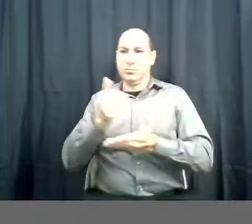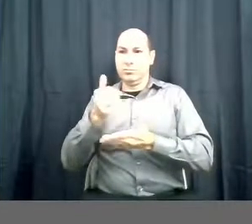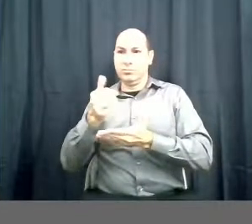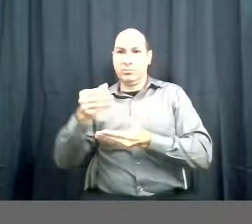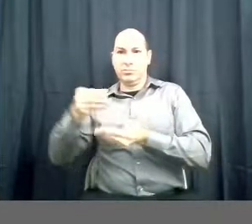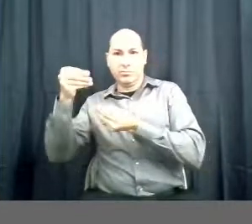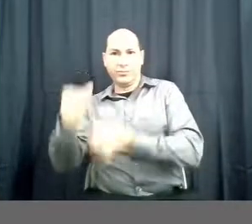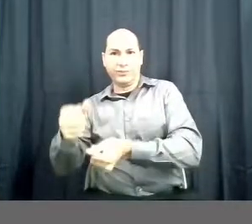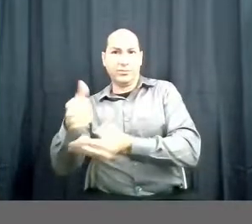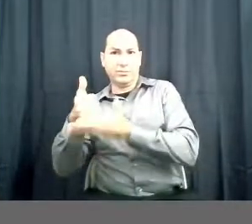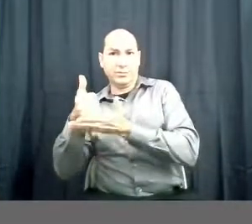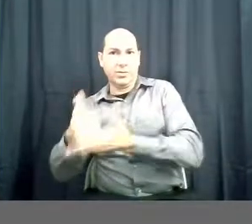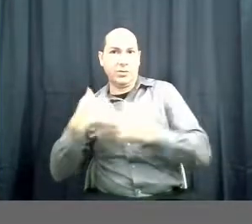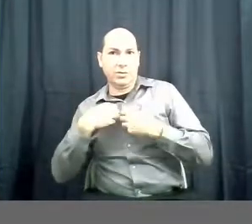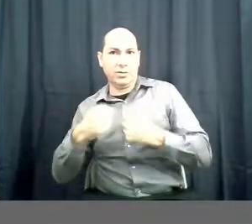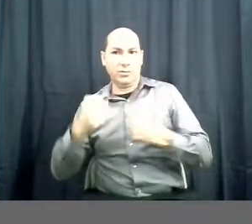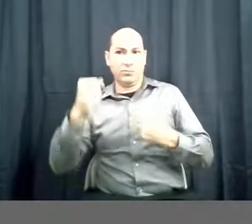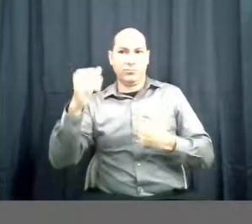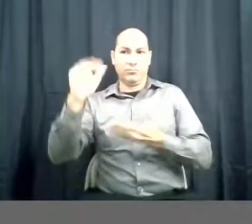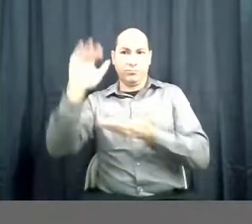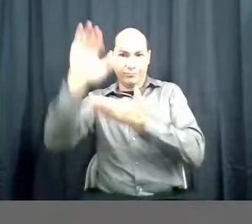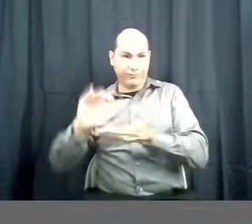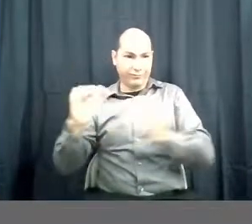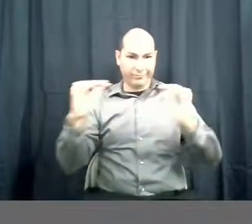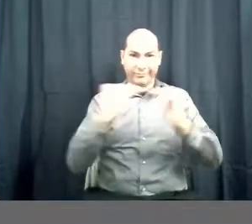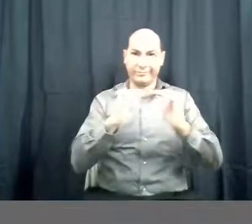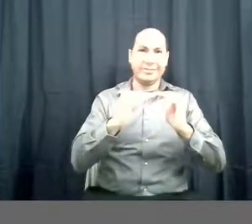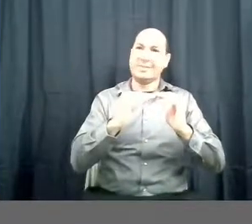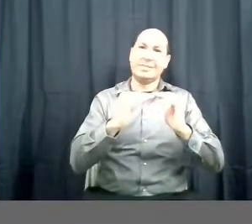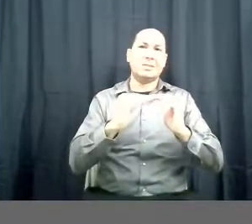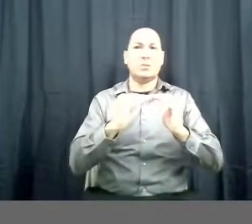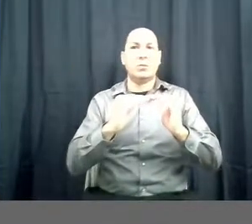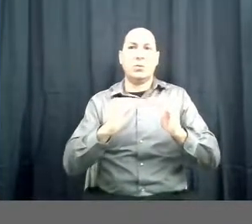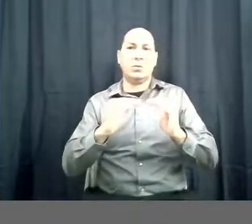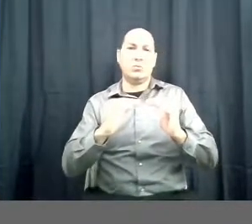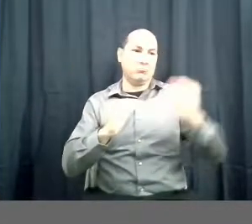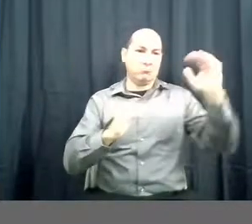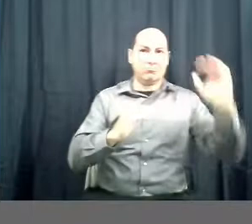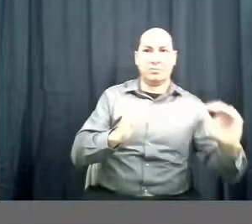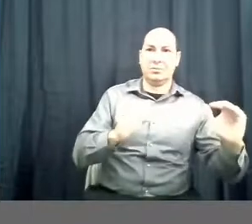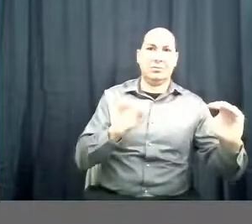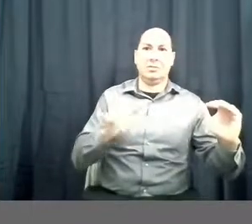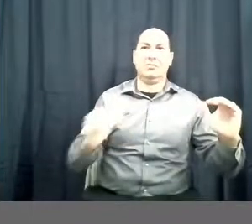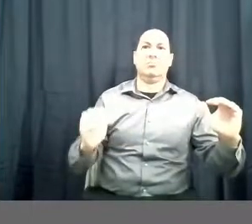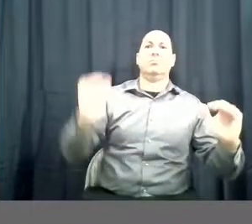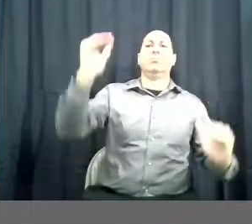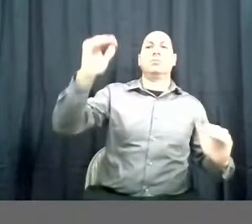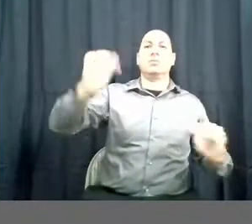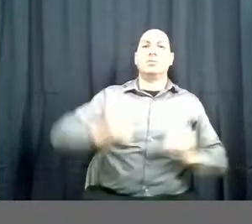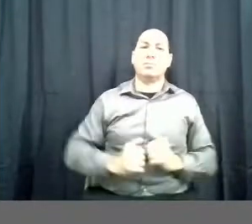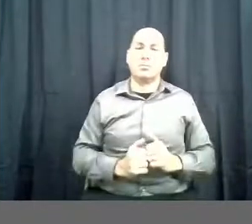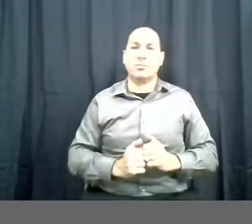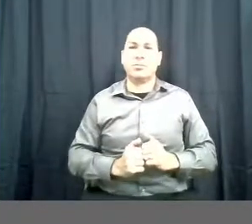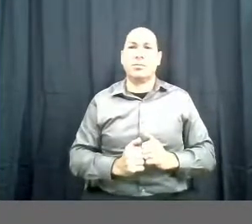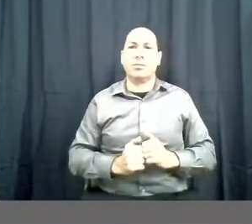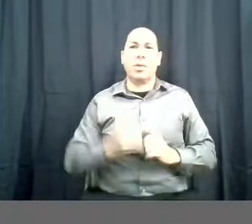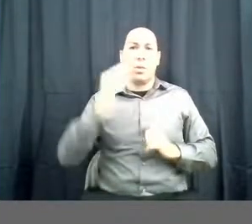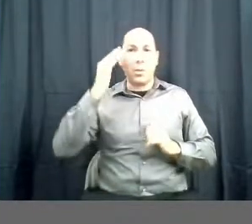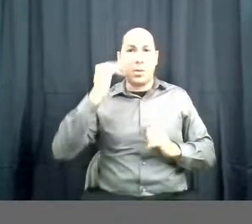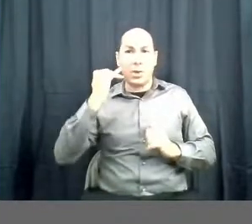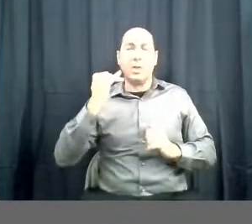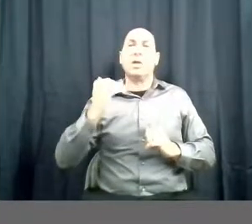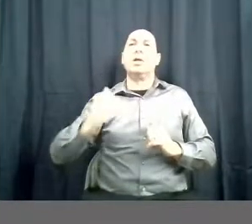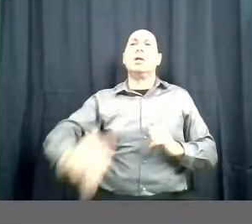is that Medicaid cost is rising rapidly. So the combination of lower growth because of lower structural reforms, delayed structural